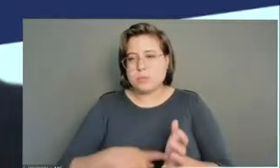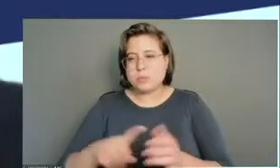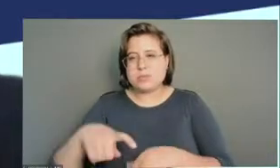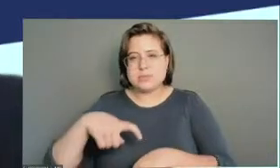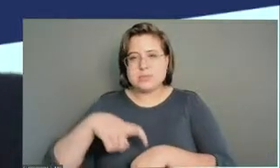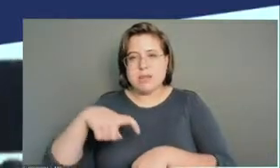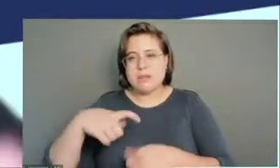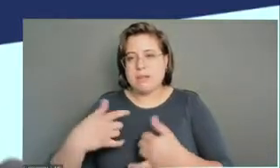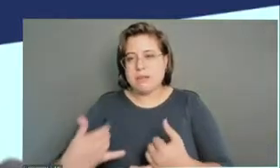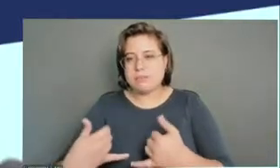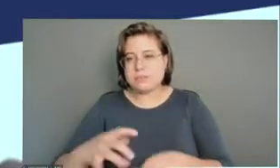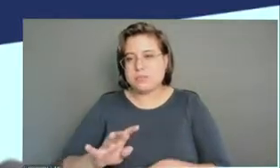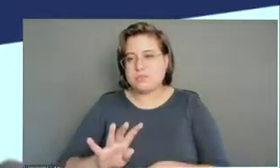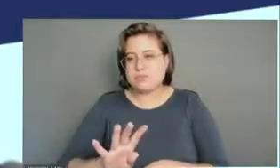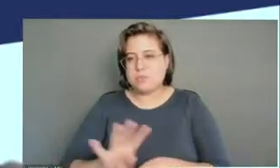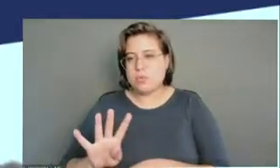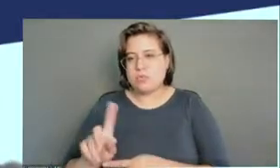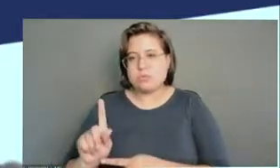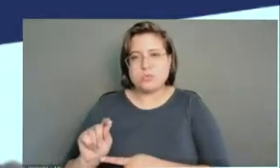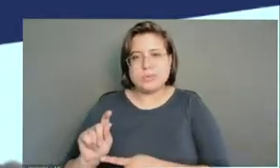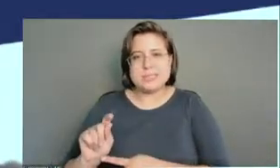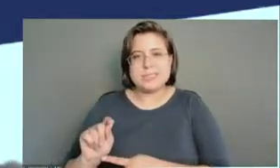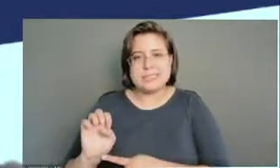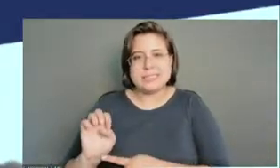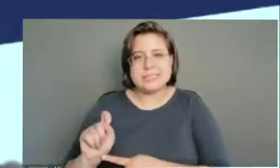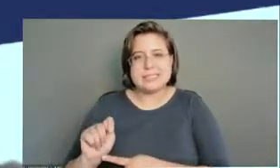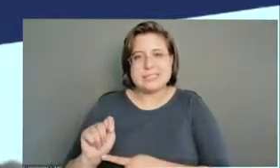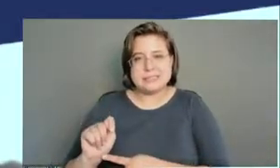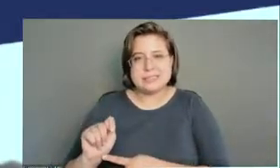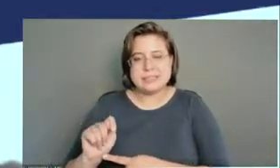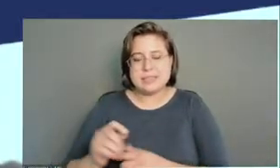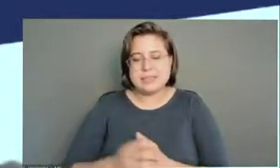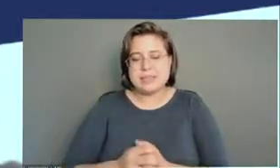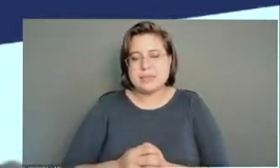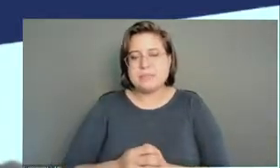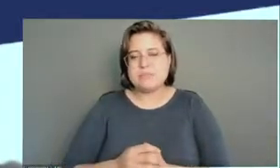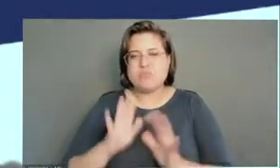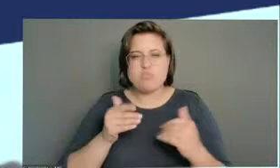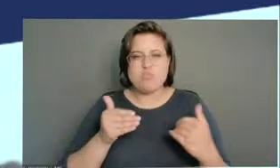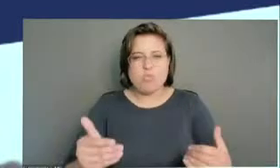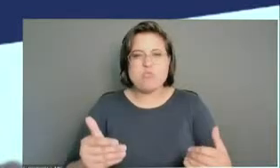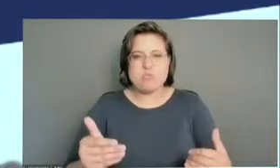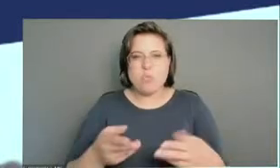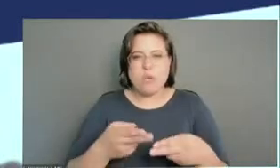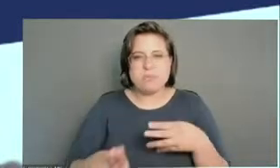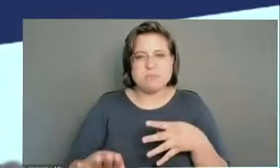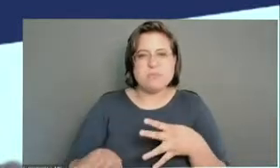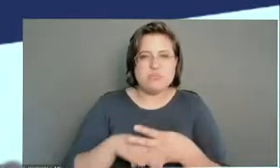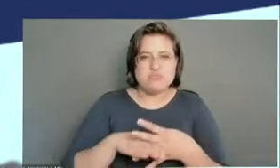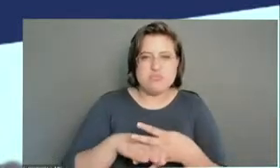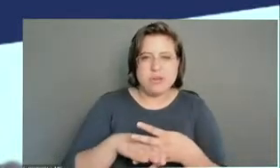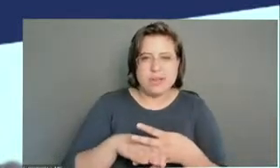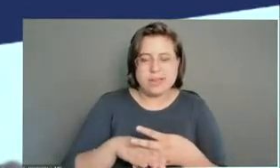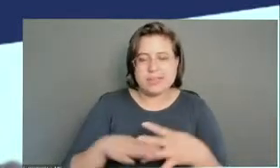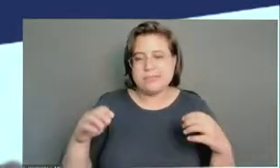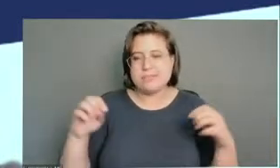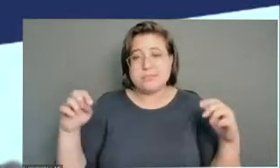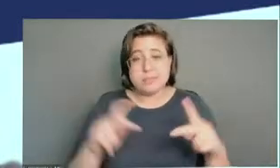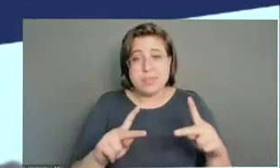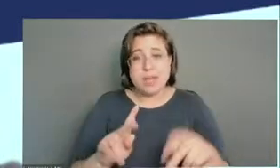it 4:20 Eastern Standard Time. We will take a break at this moment. We will reconvene